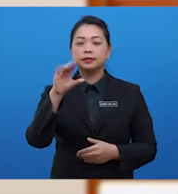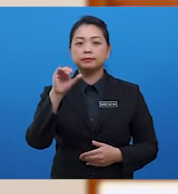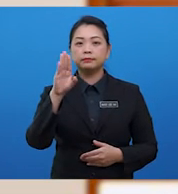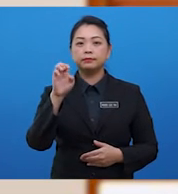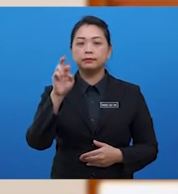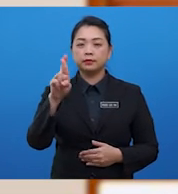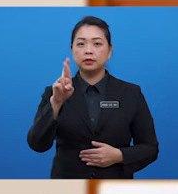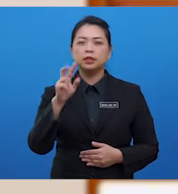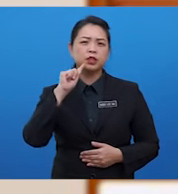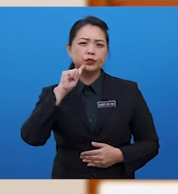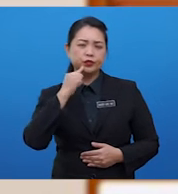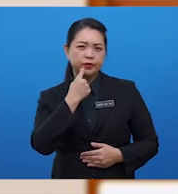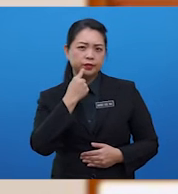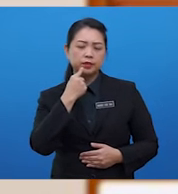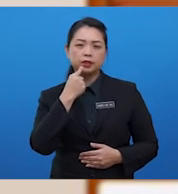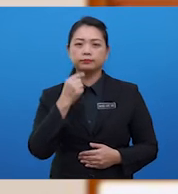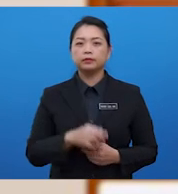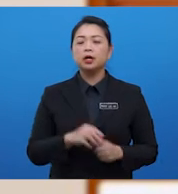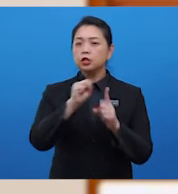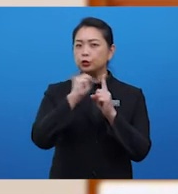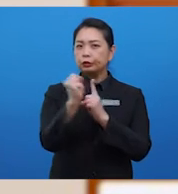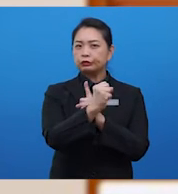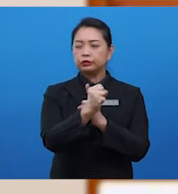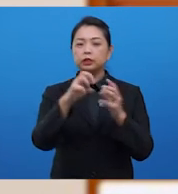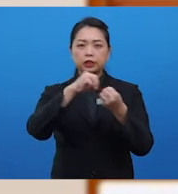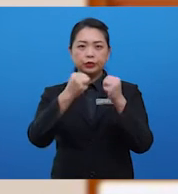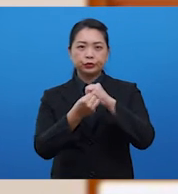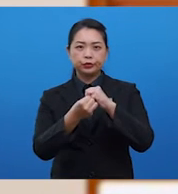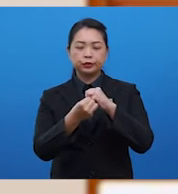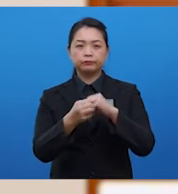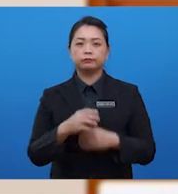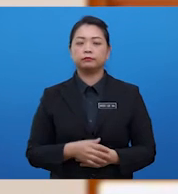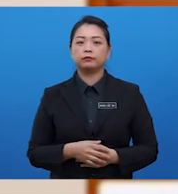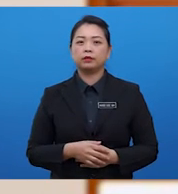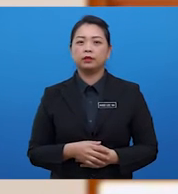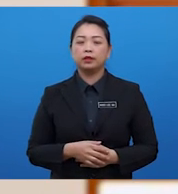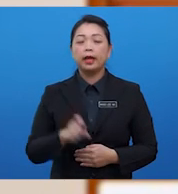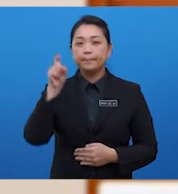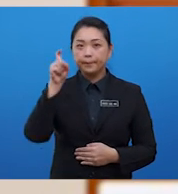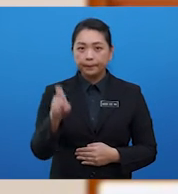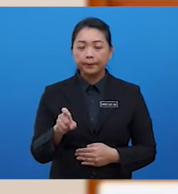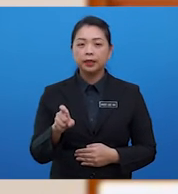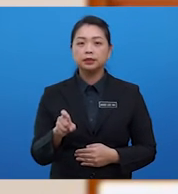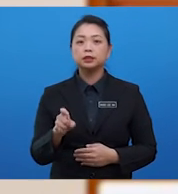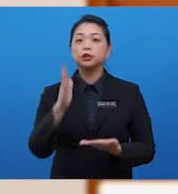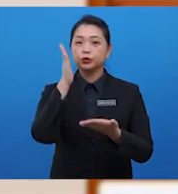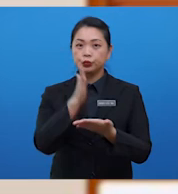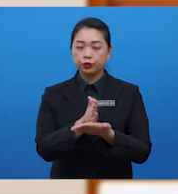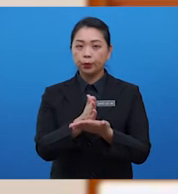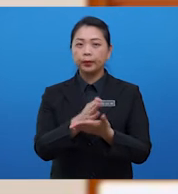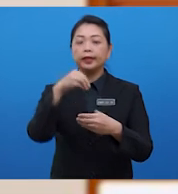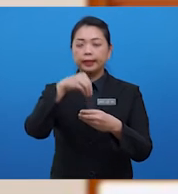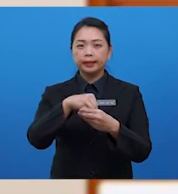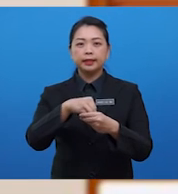two serious social issues that should not be taken lightly and must be stopped